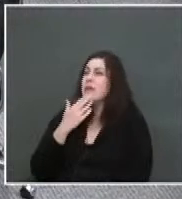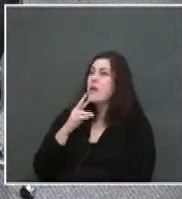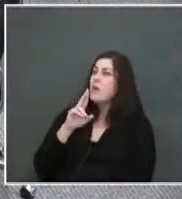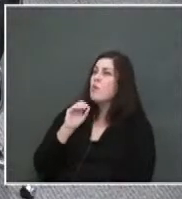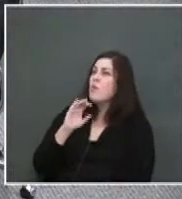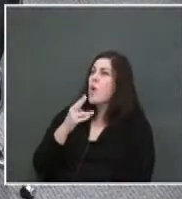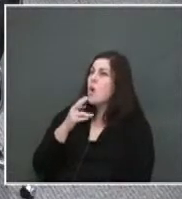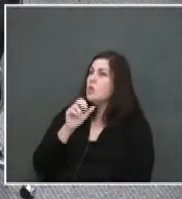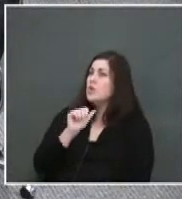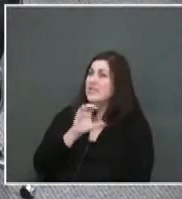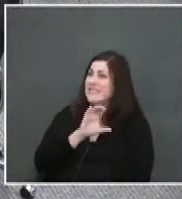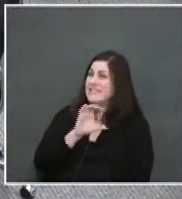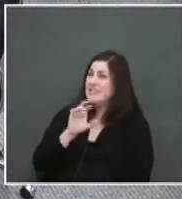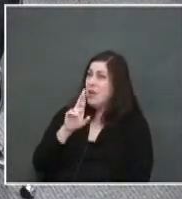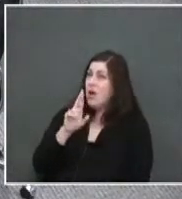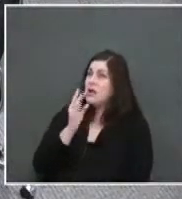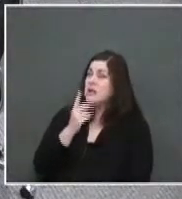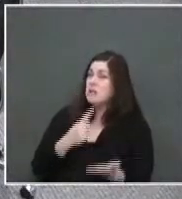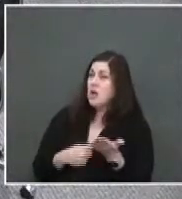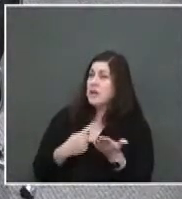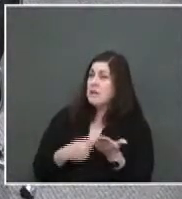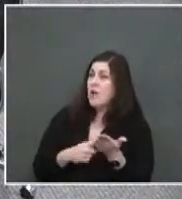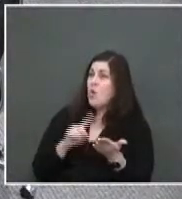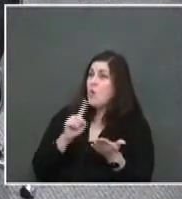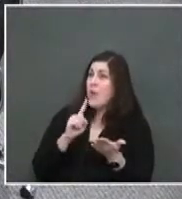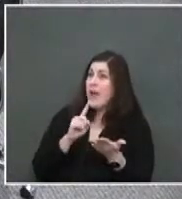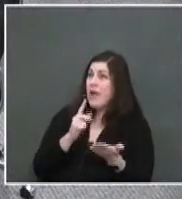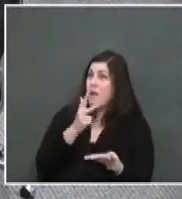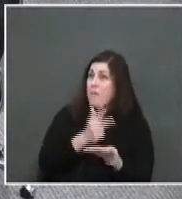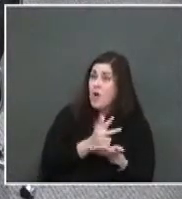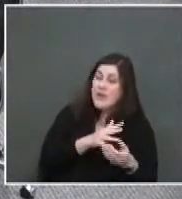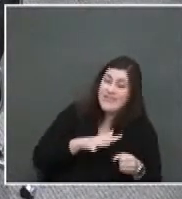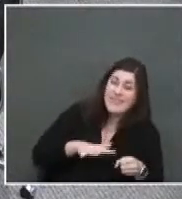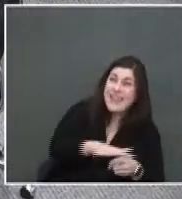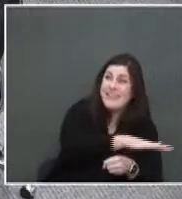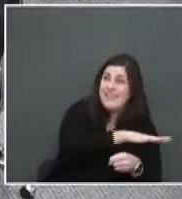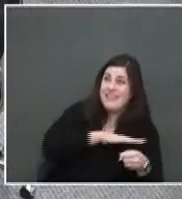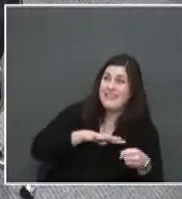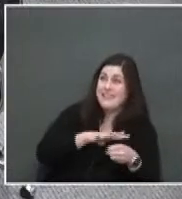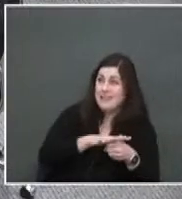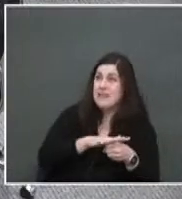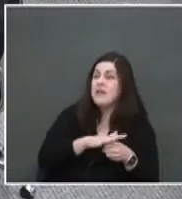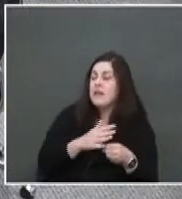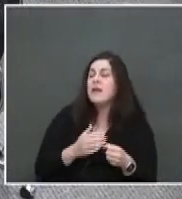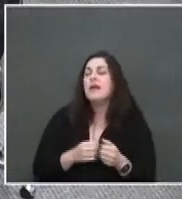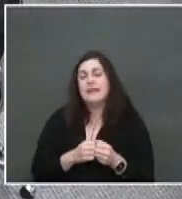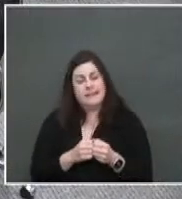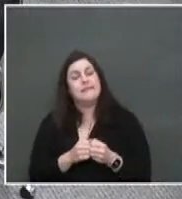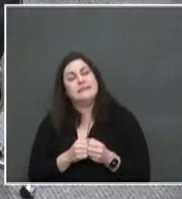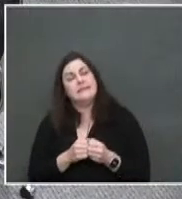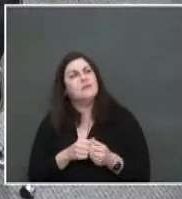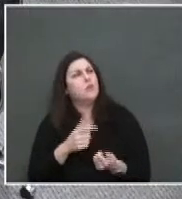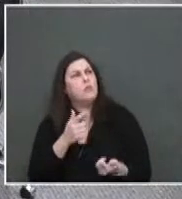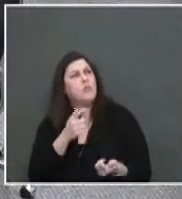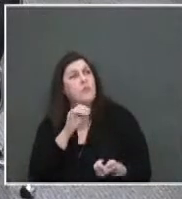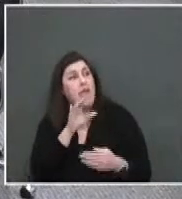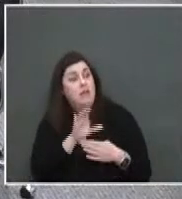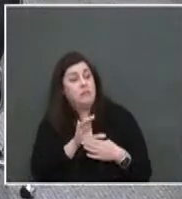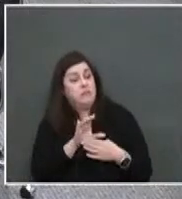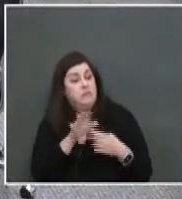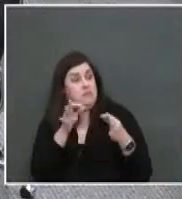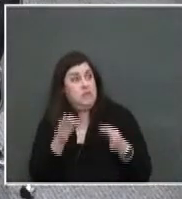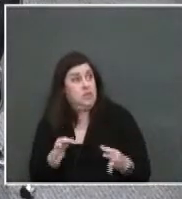Isn't she talking about designated parking facility? Yes, it is. So what was the conclusion